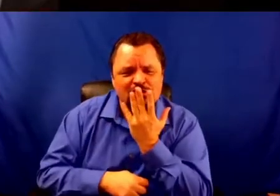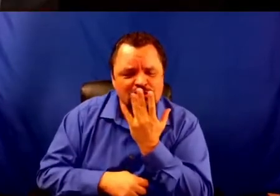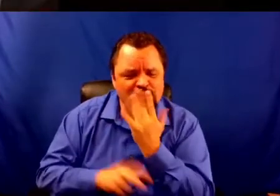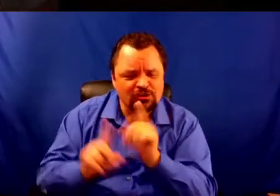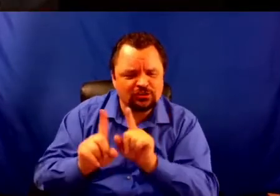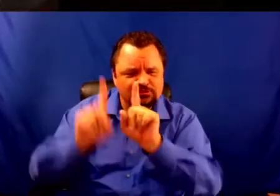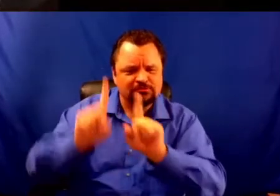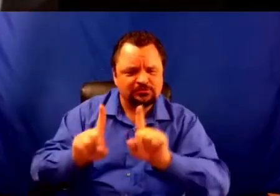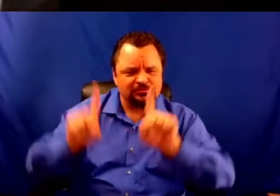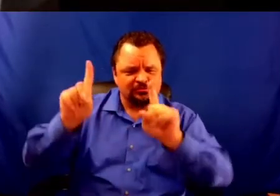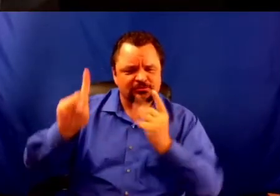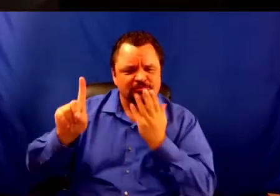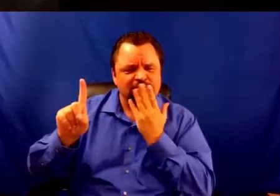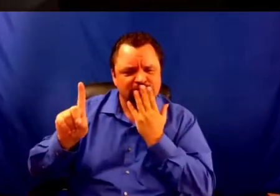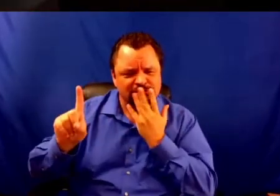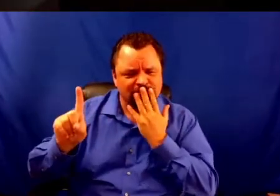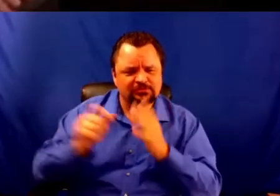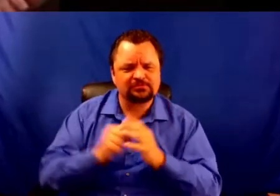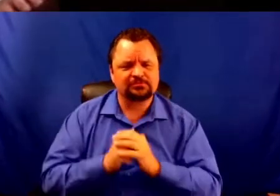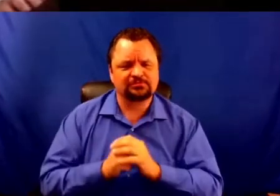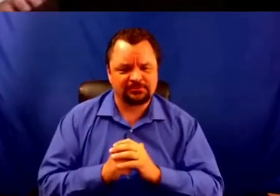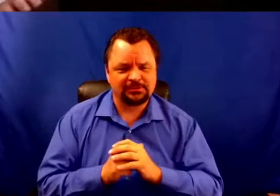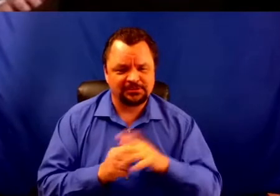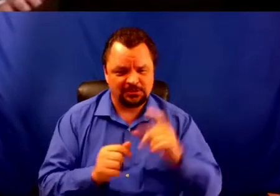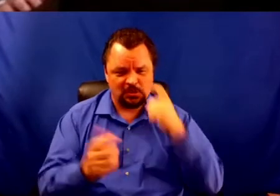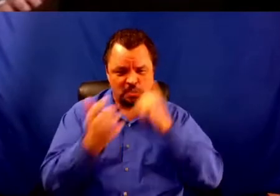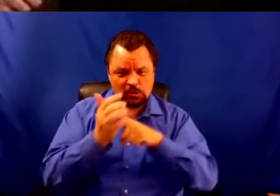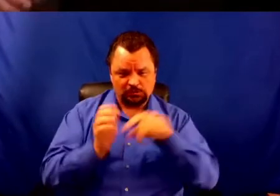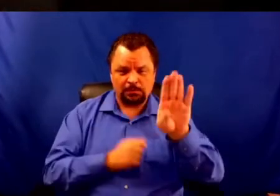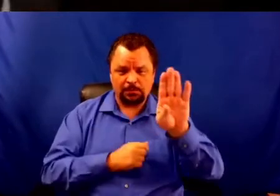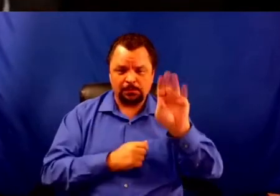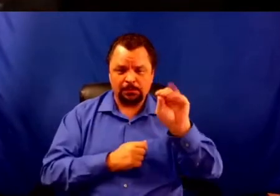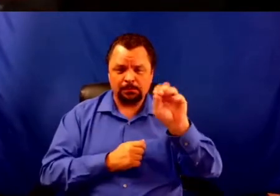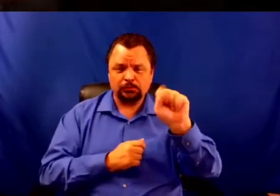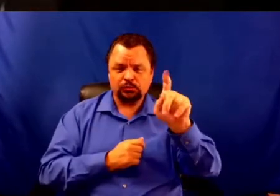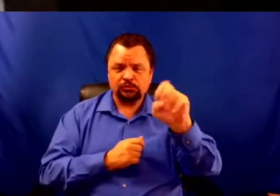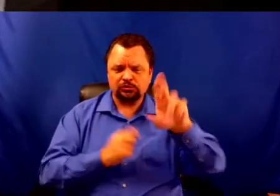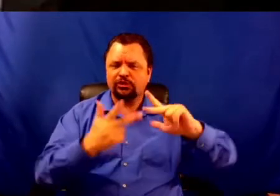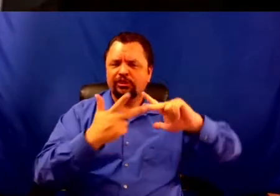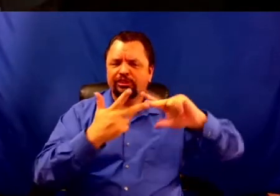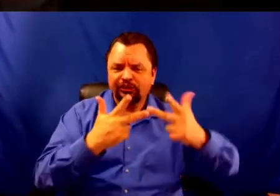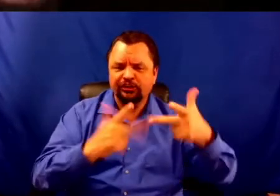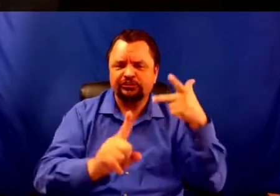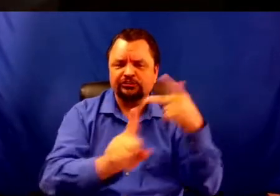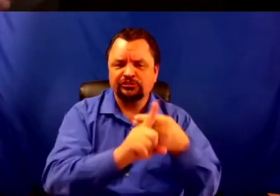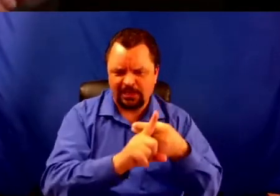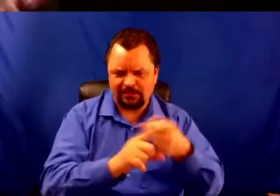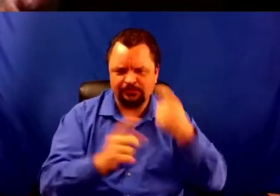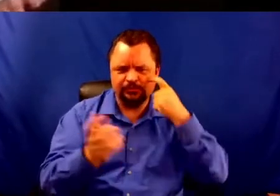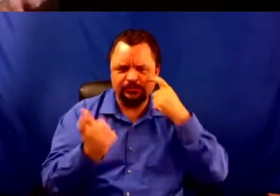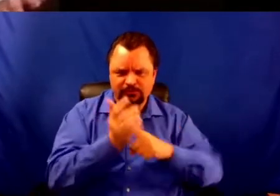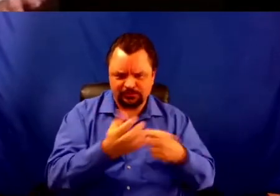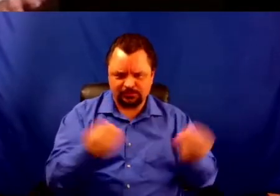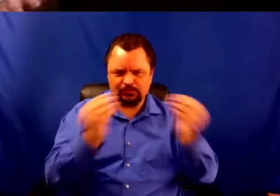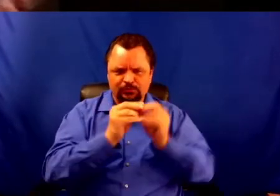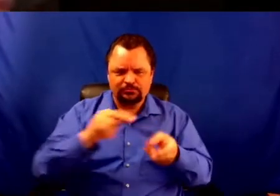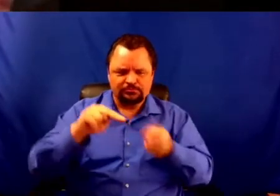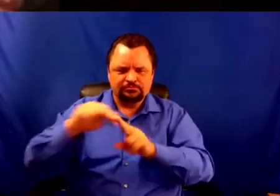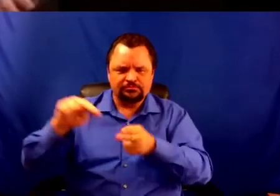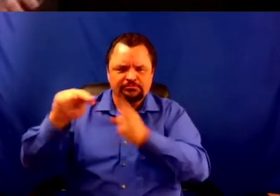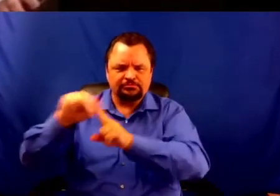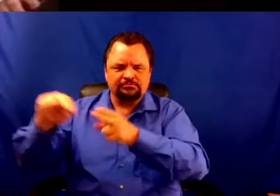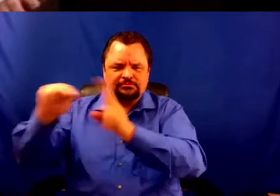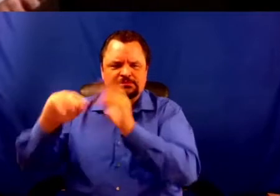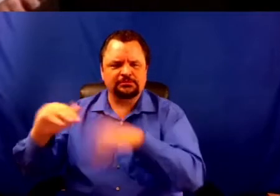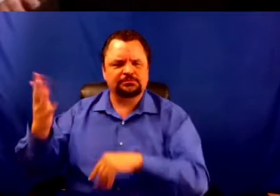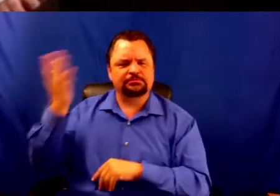on the screen are folks getting the boosters. And what you're seeing is that more recently, more and more folks are getting their boosters than folks that are coming in for